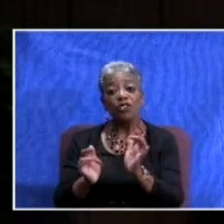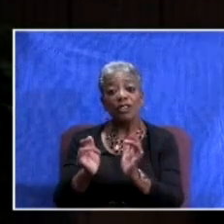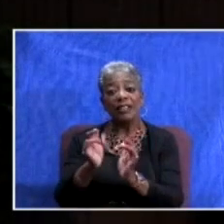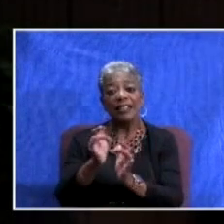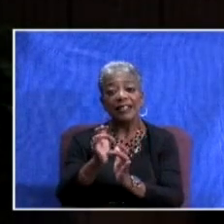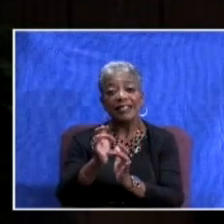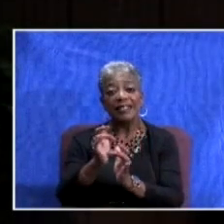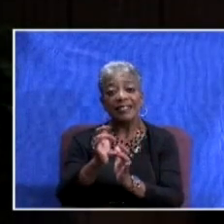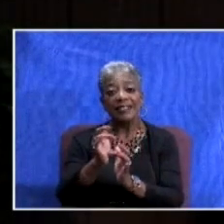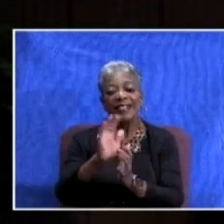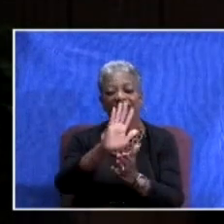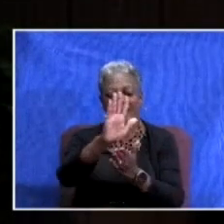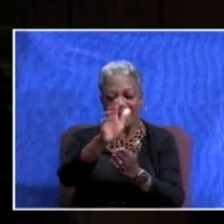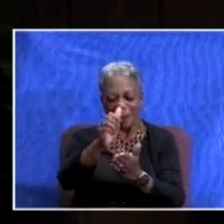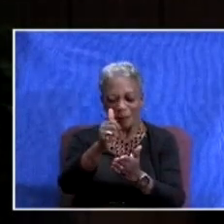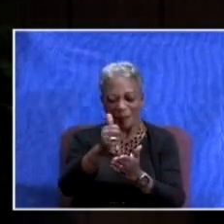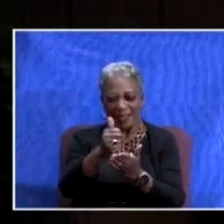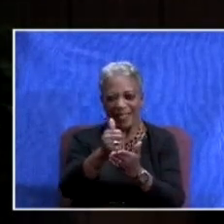amen.